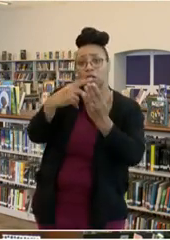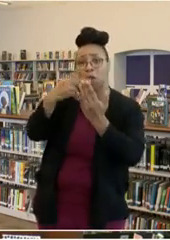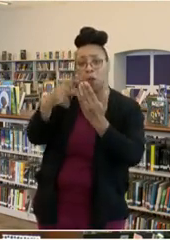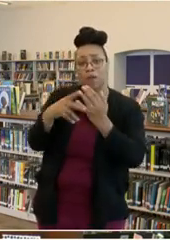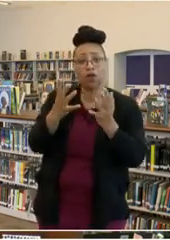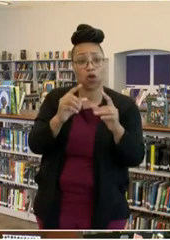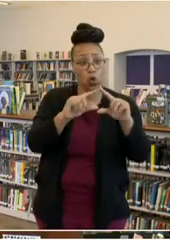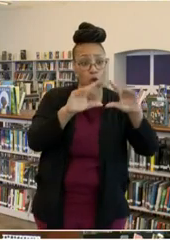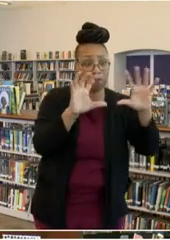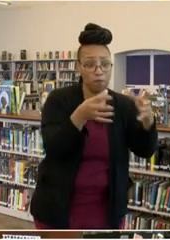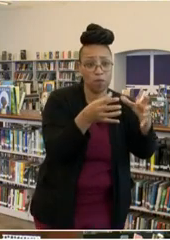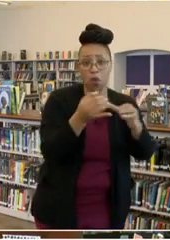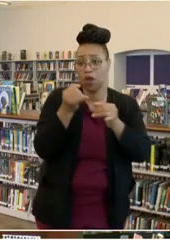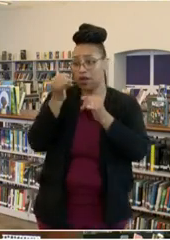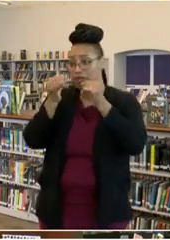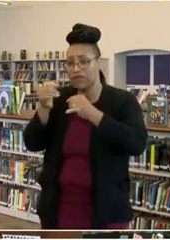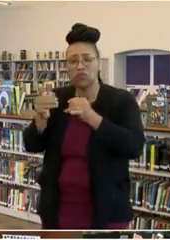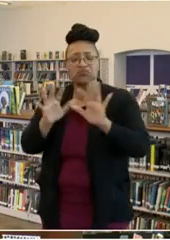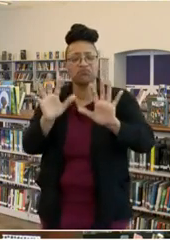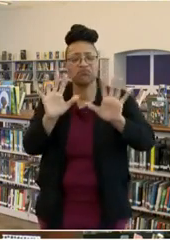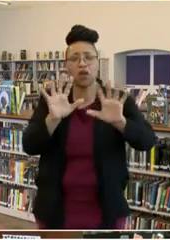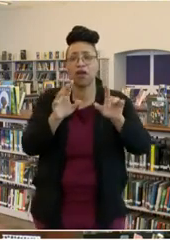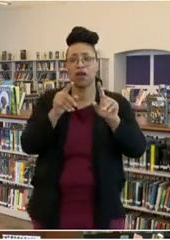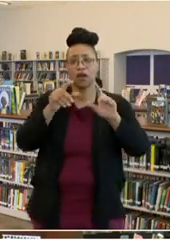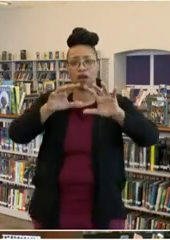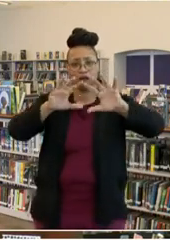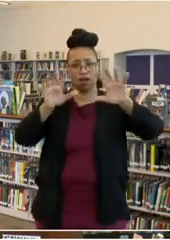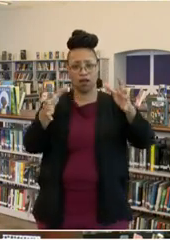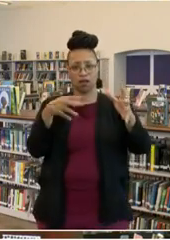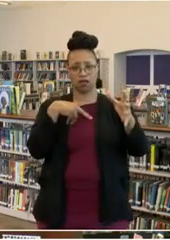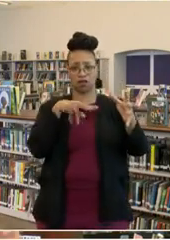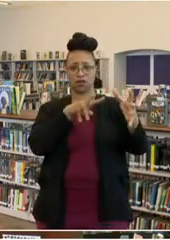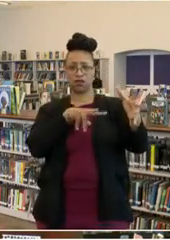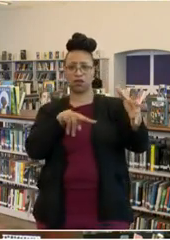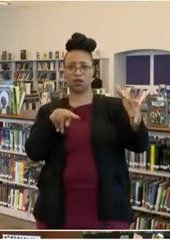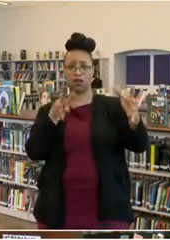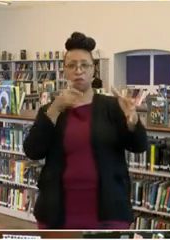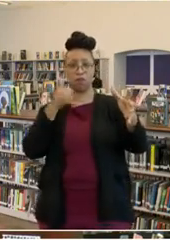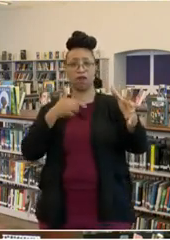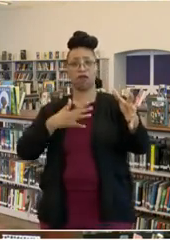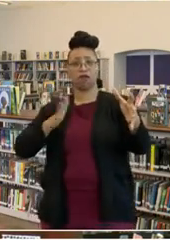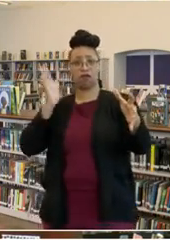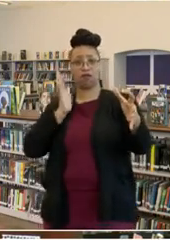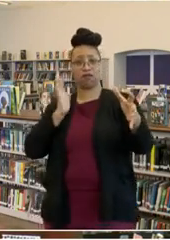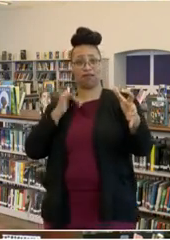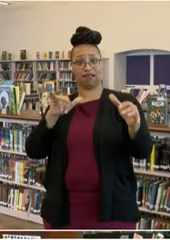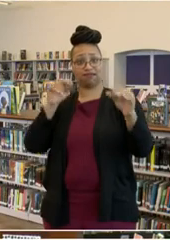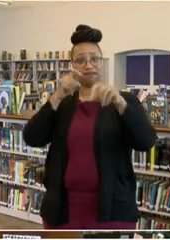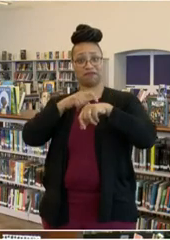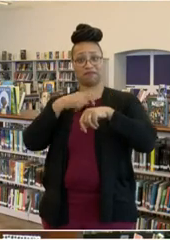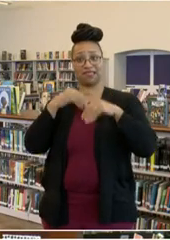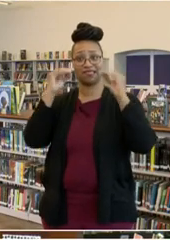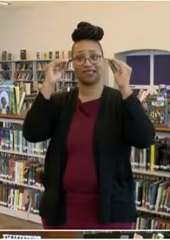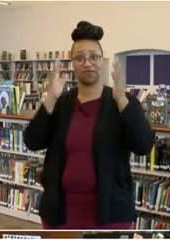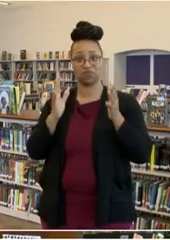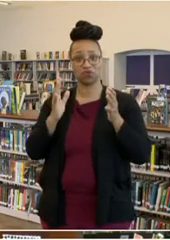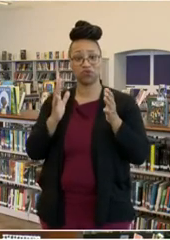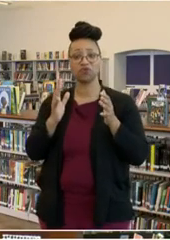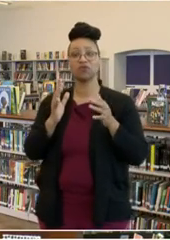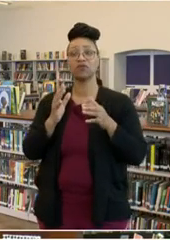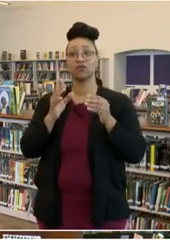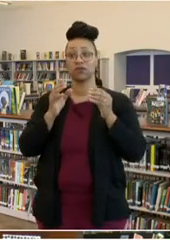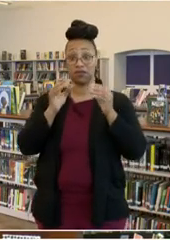my time as a teacher, as a principal, a school leader, that these types of services were for the